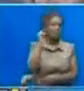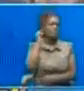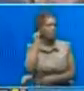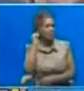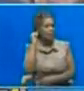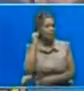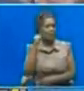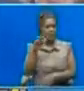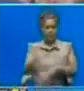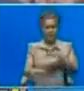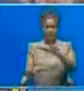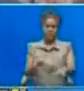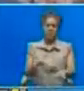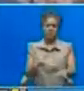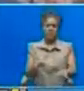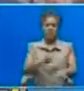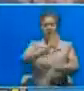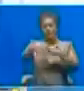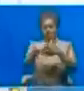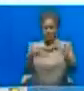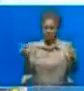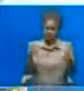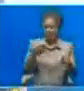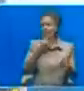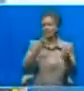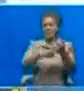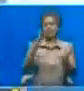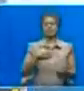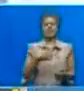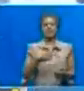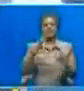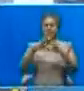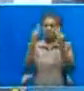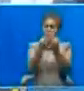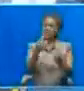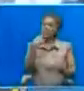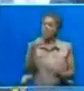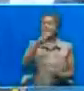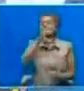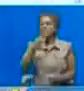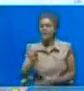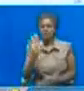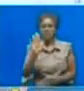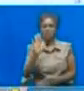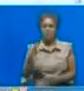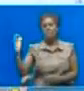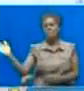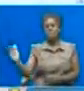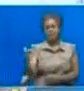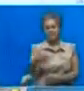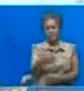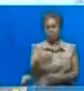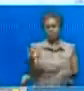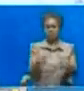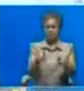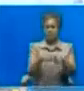masikio, mguu zote za Yusuf. Yusuf's family claimed that their son, who was a matatu conductor